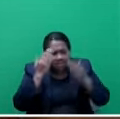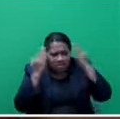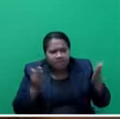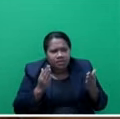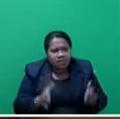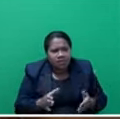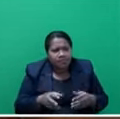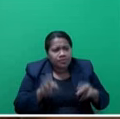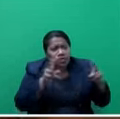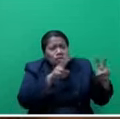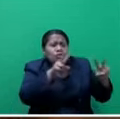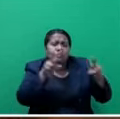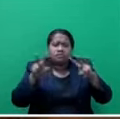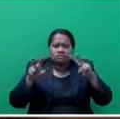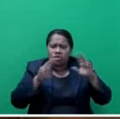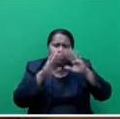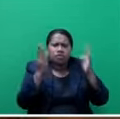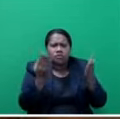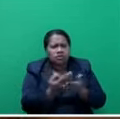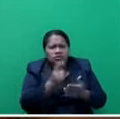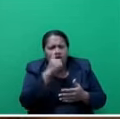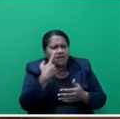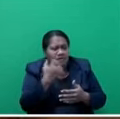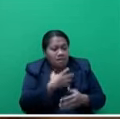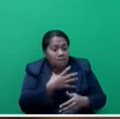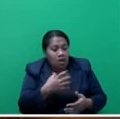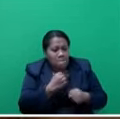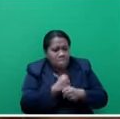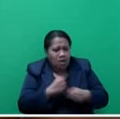a more powerful show of solidarity than that.